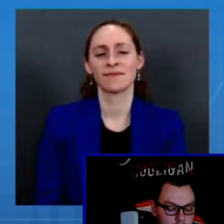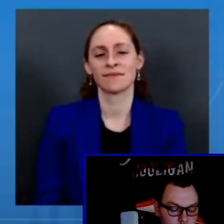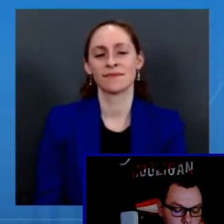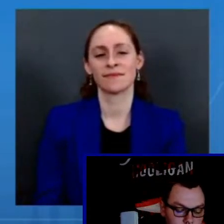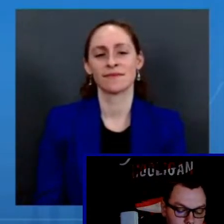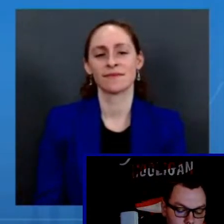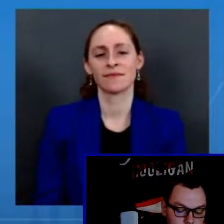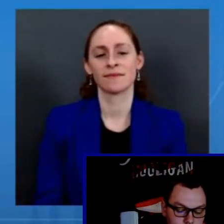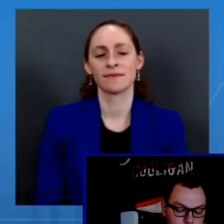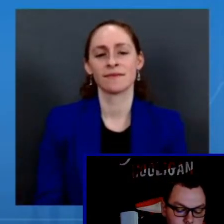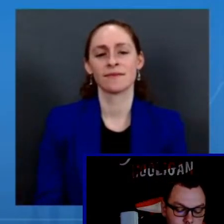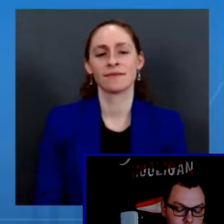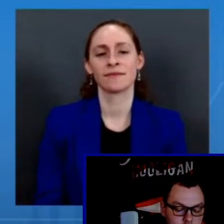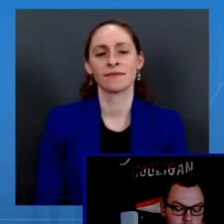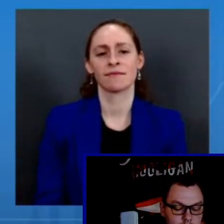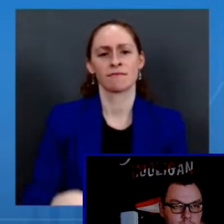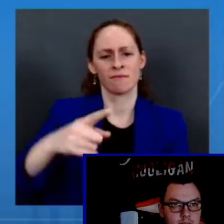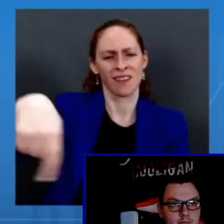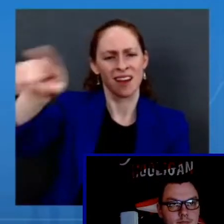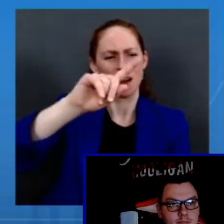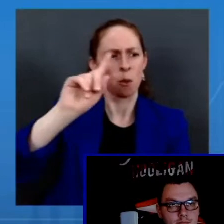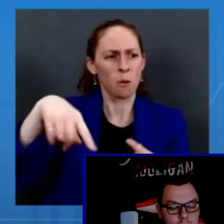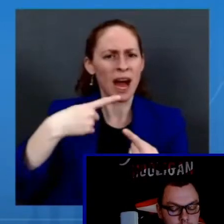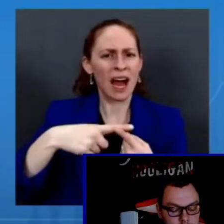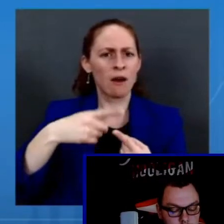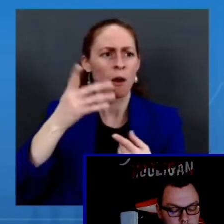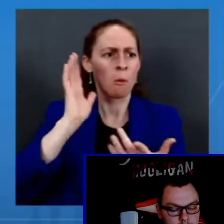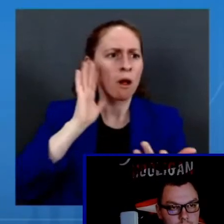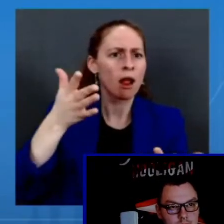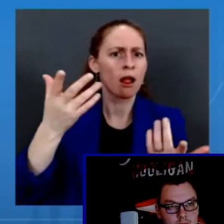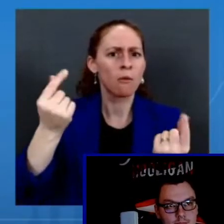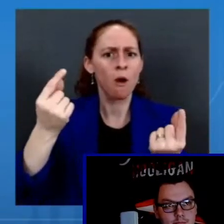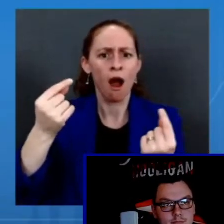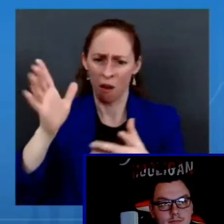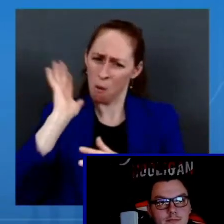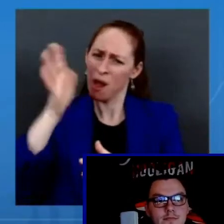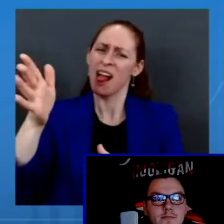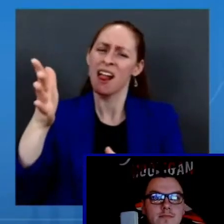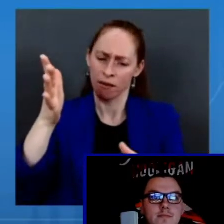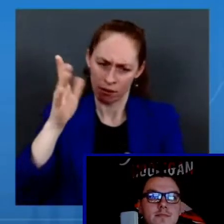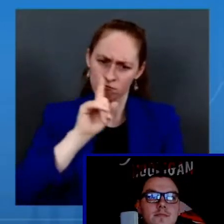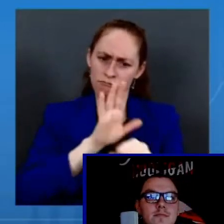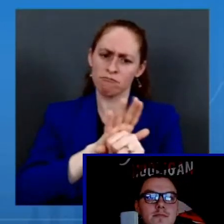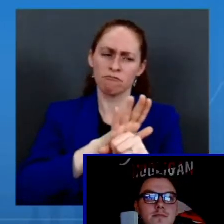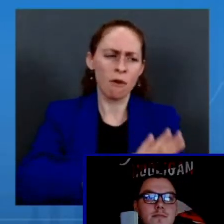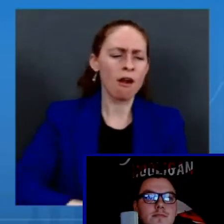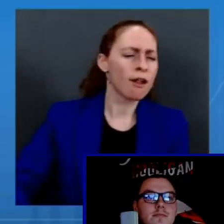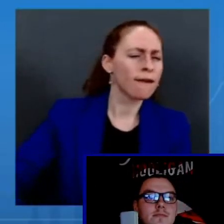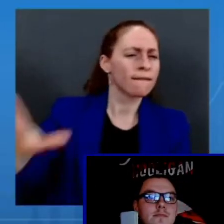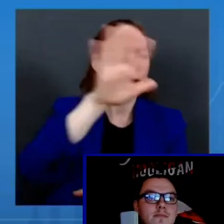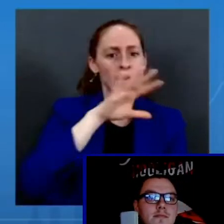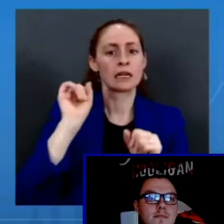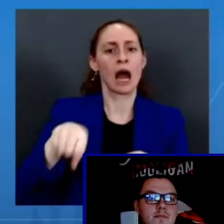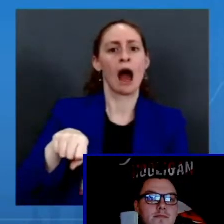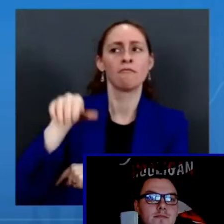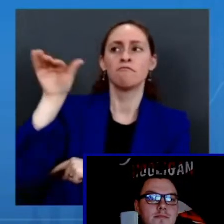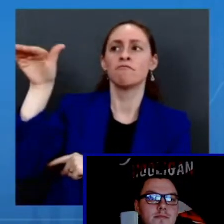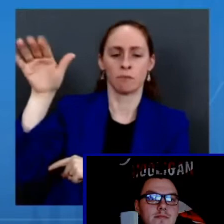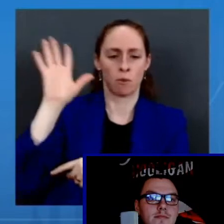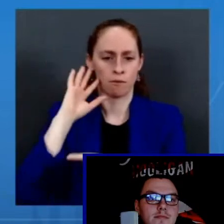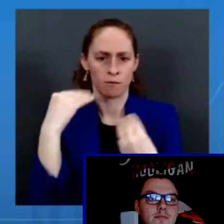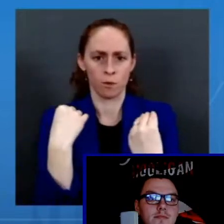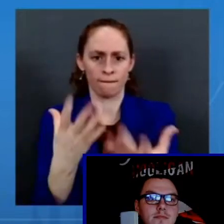Next, let me touch on a preventive treatment from AstraZeneca, which is especially important for certain